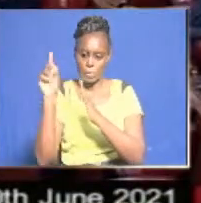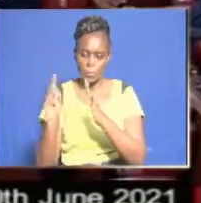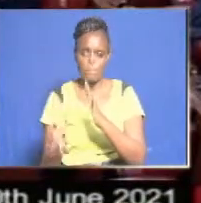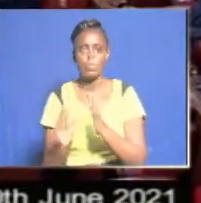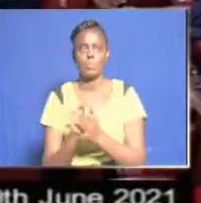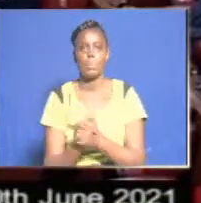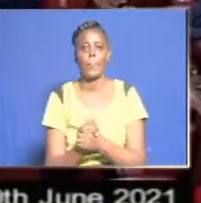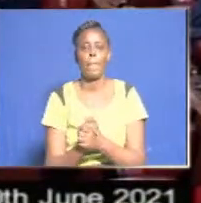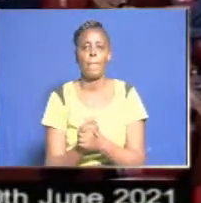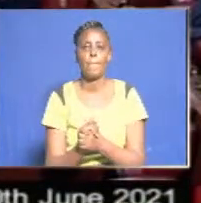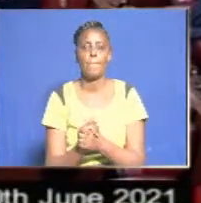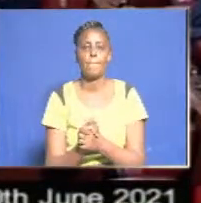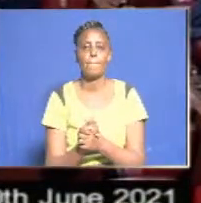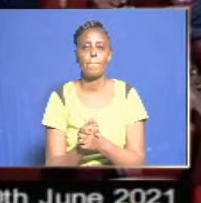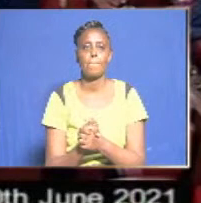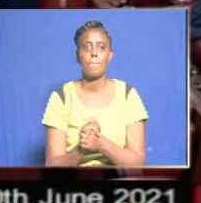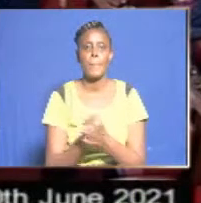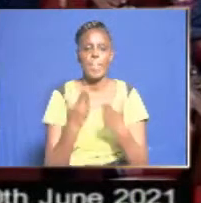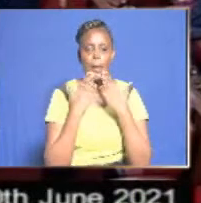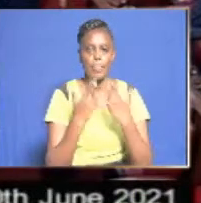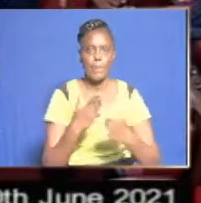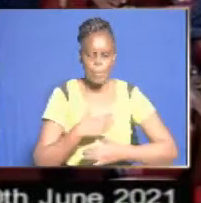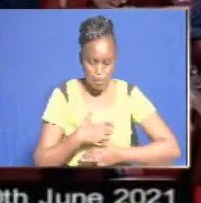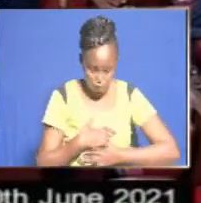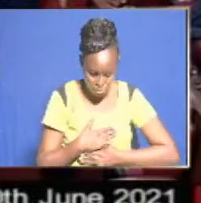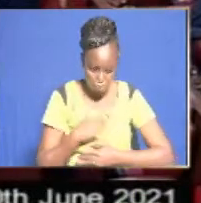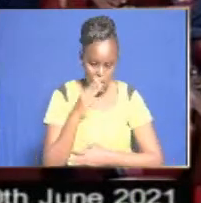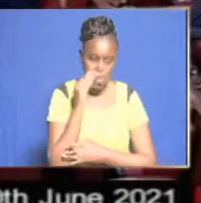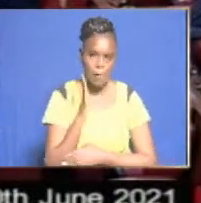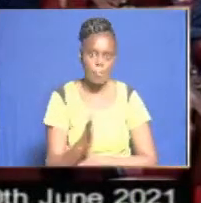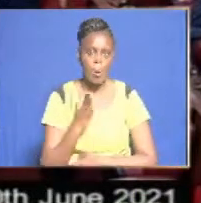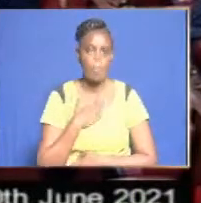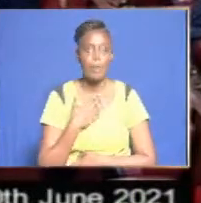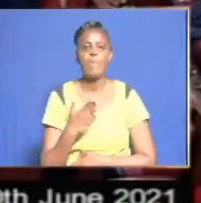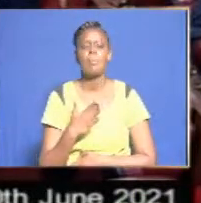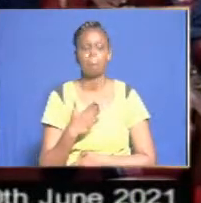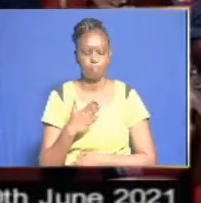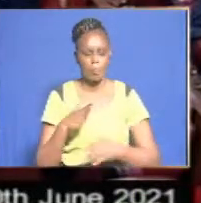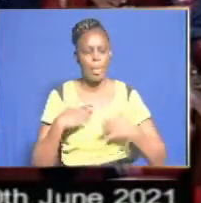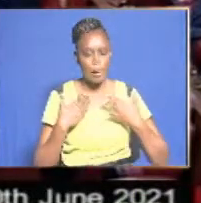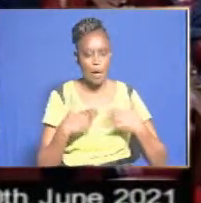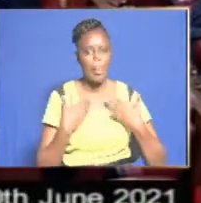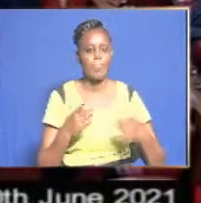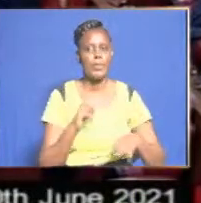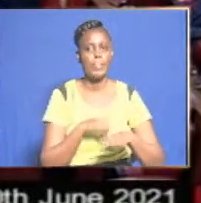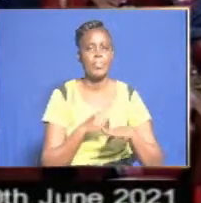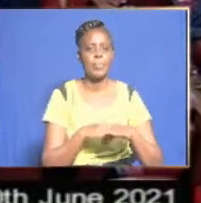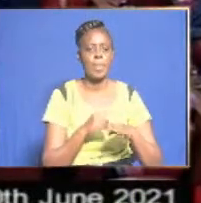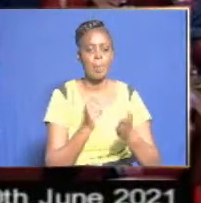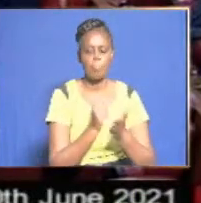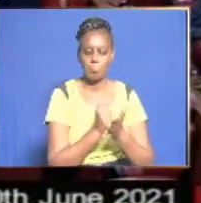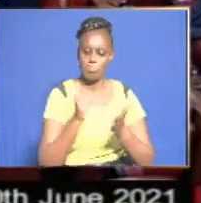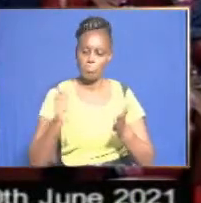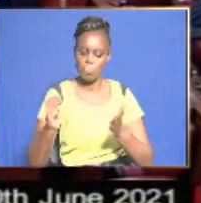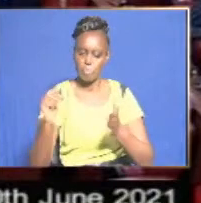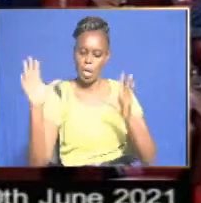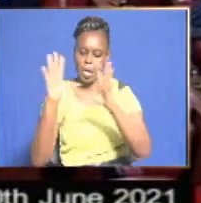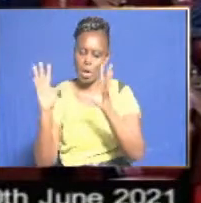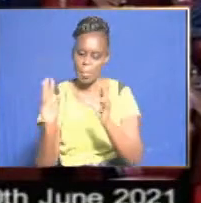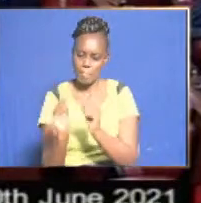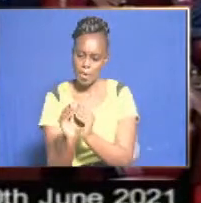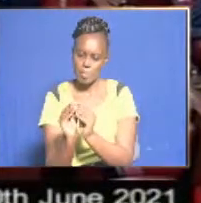Mr. Speaker, I was indeed very glad when you referred that petition to the Budget and